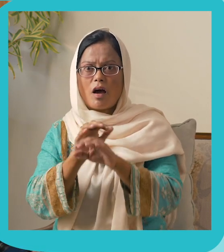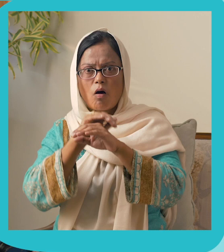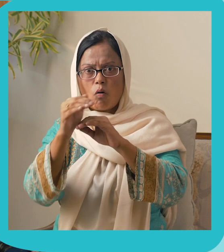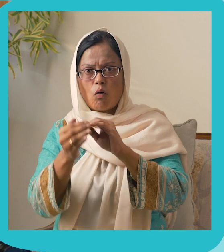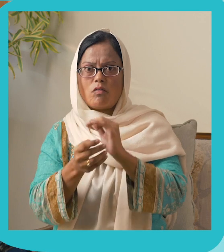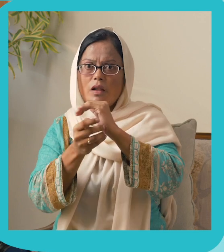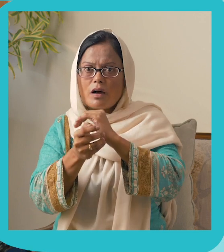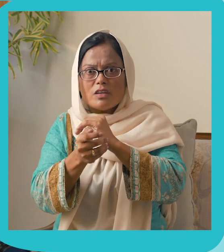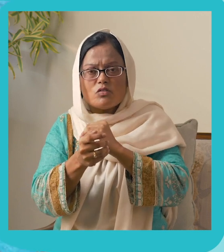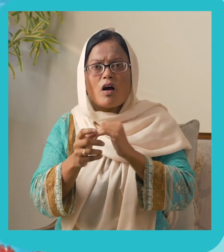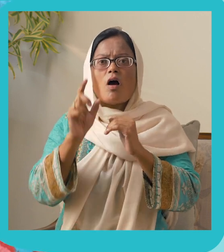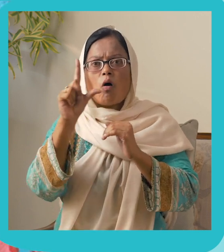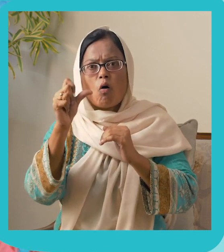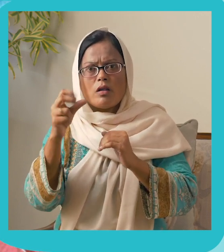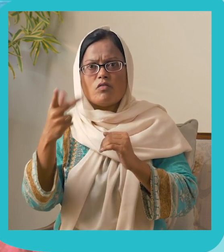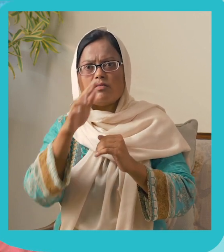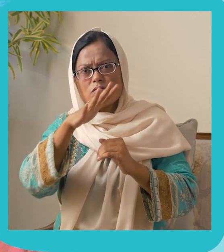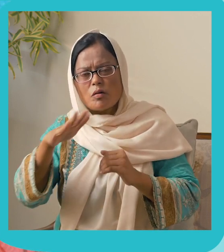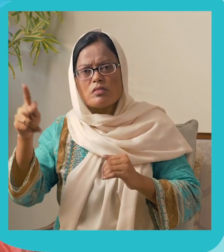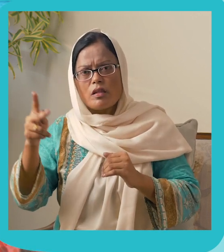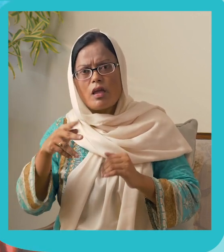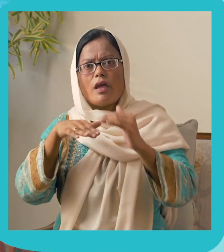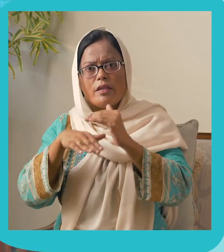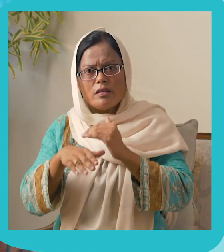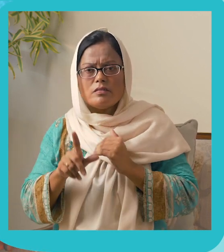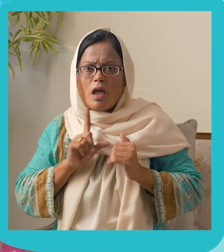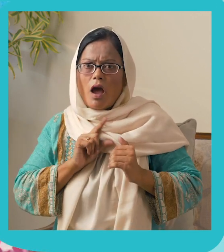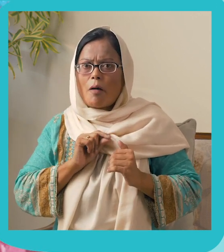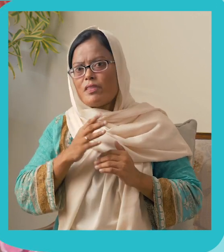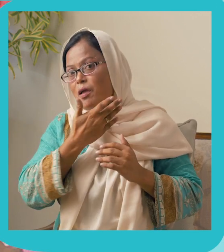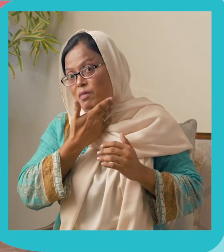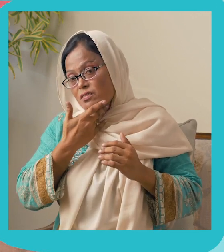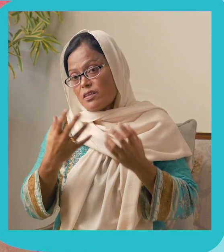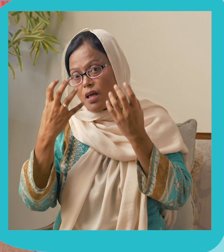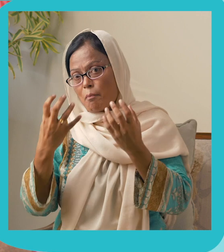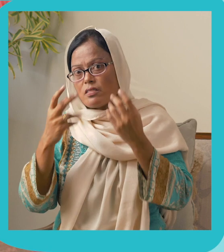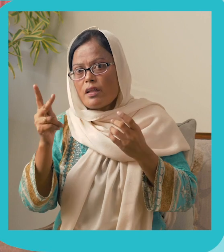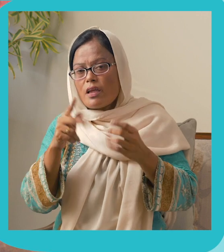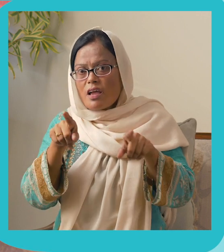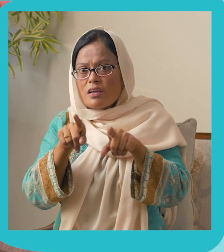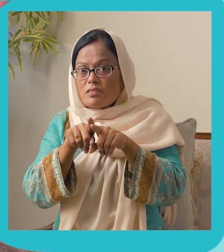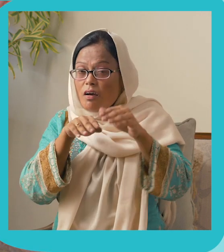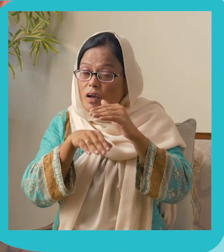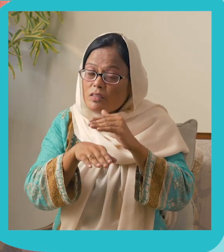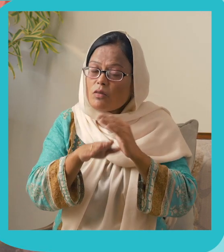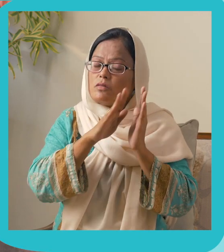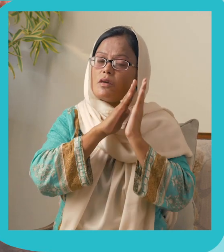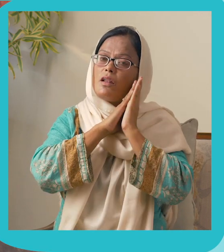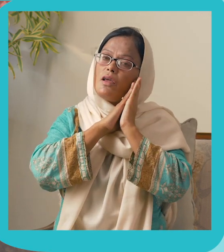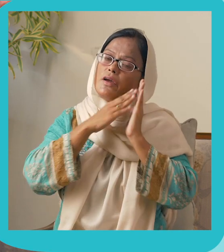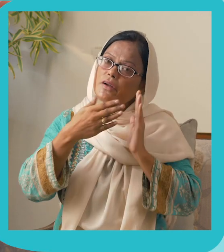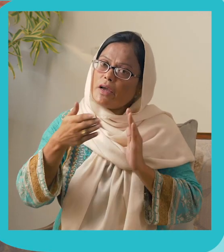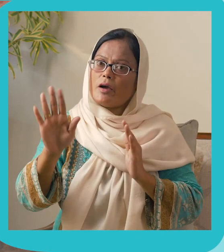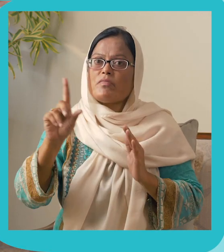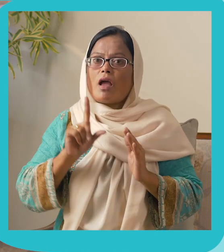beady eyes, and glassy olive green shell shone brightly as the moonlight lit up his home. With